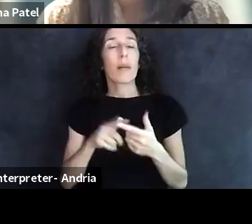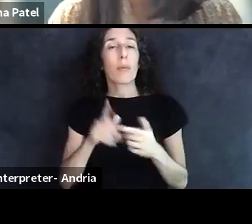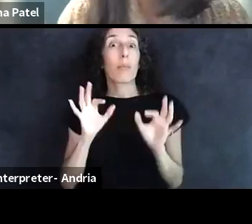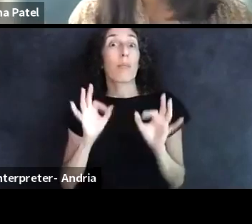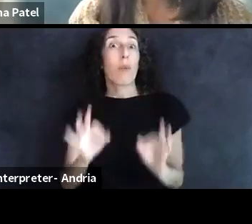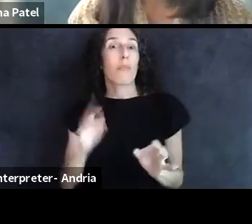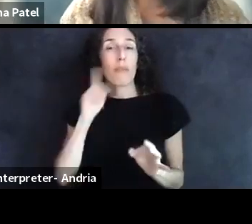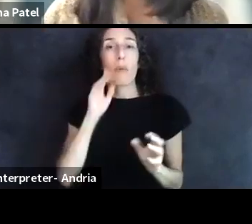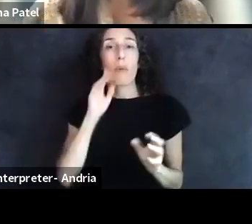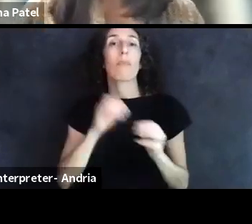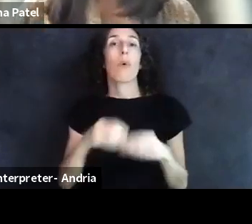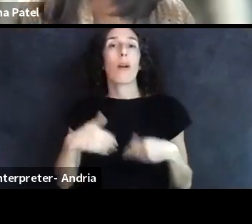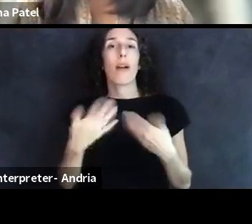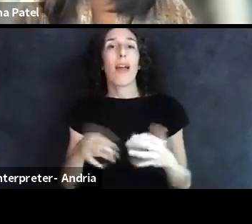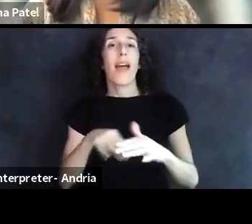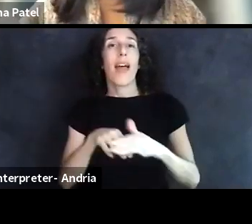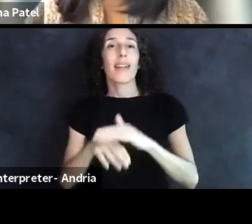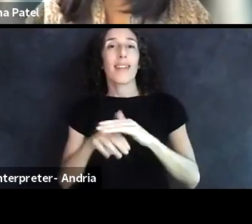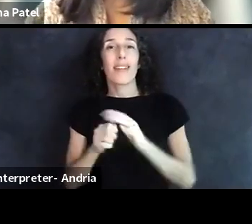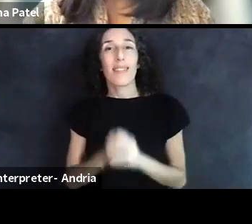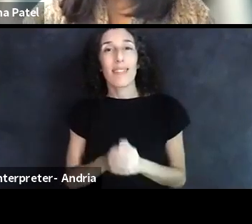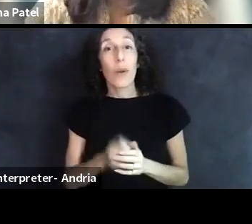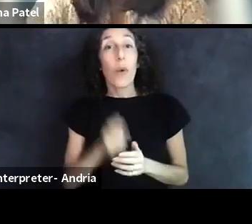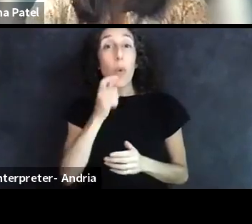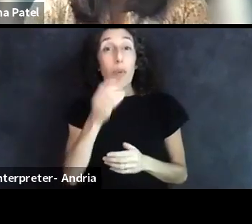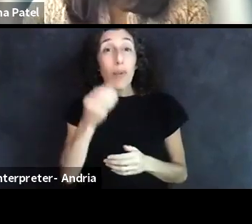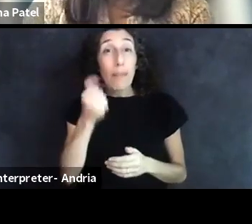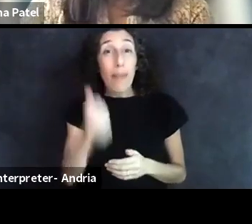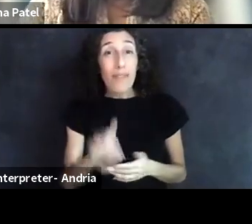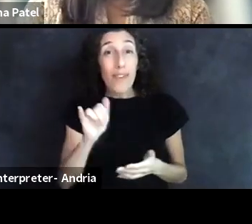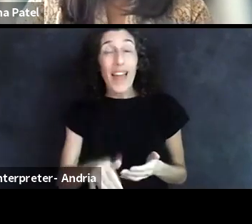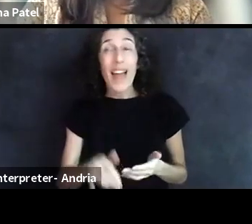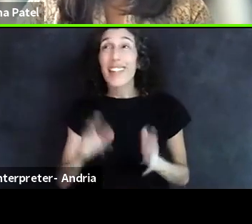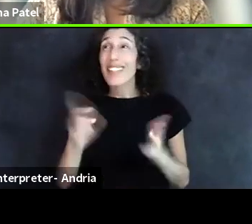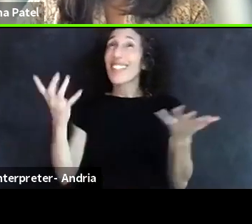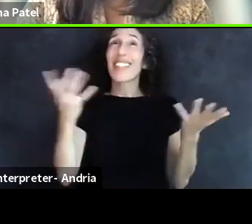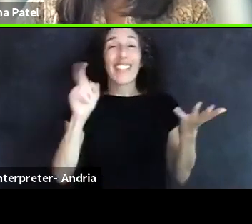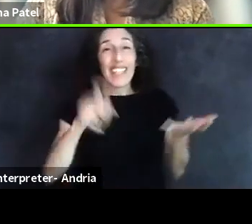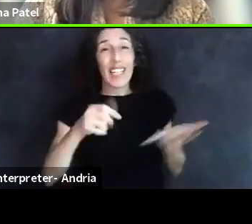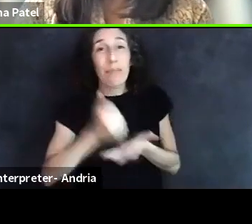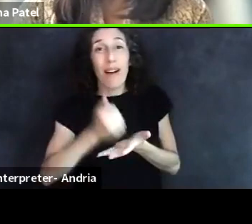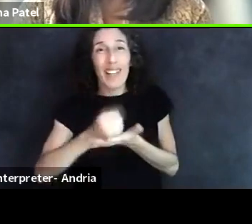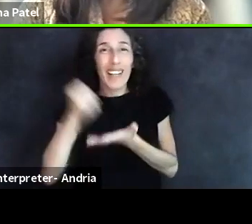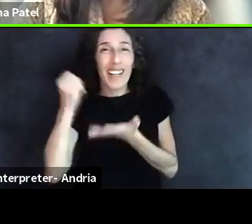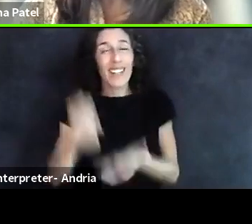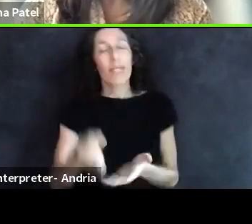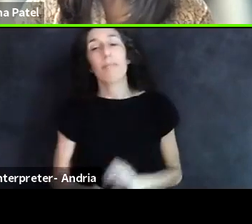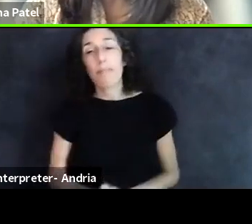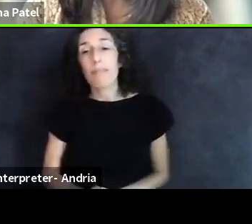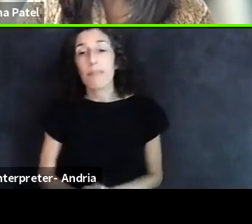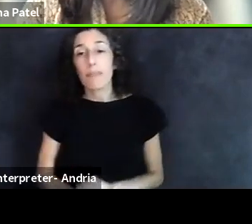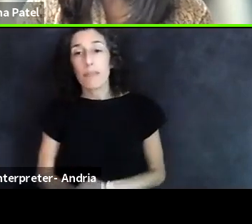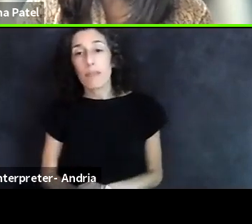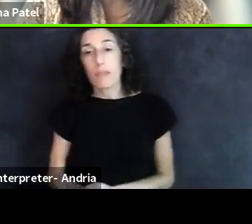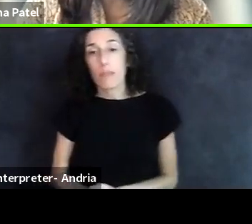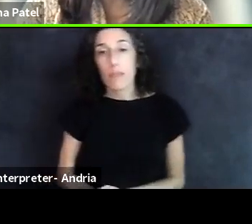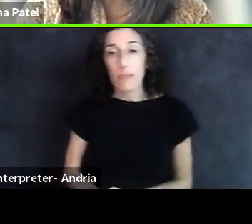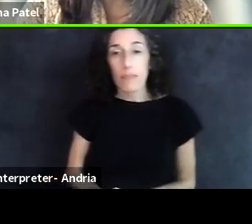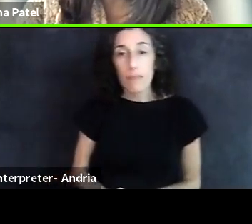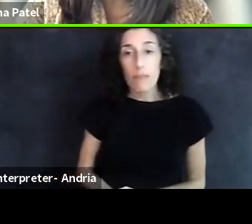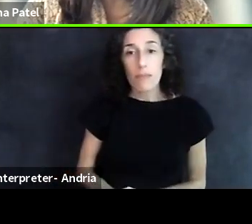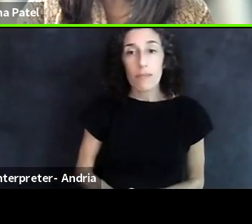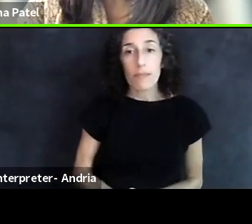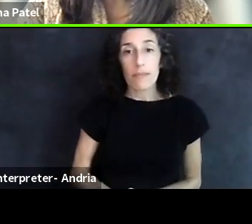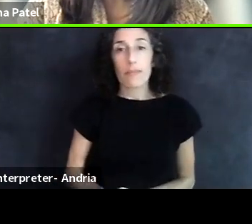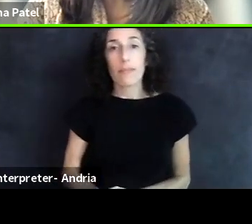increase access. But we need someone to want to pay for them. So. And I would also say, just to add to the